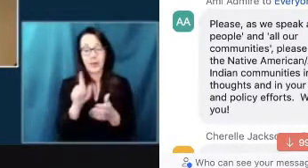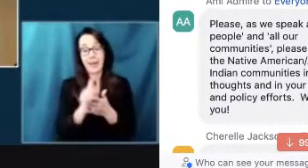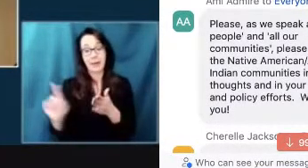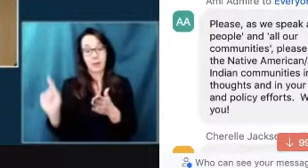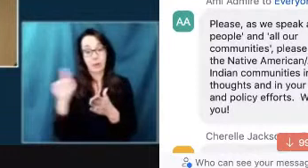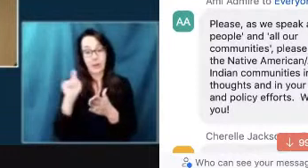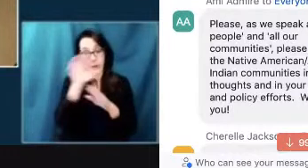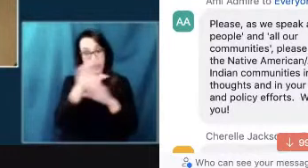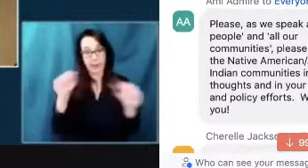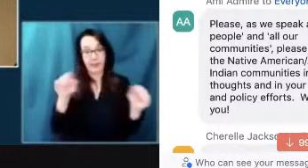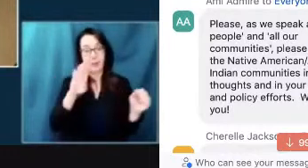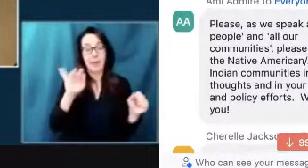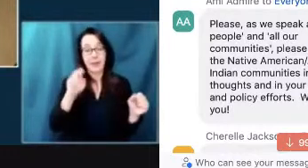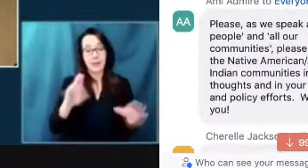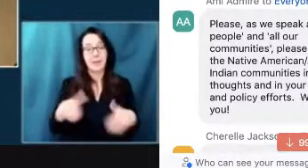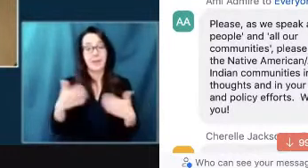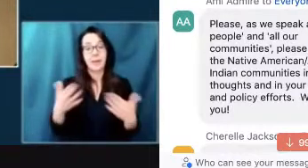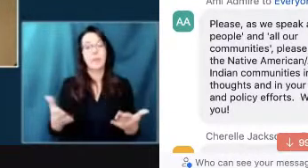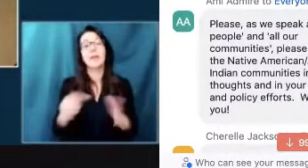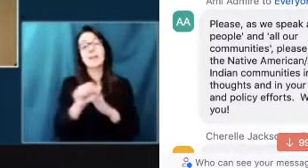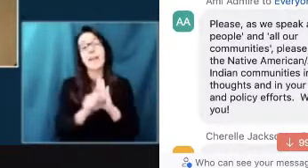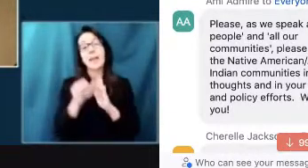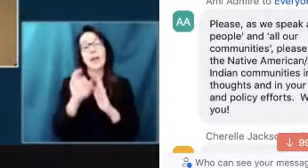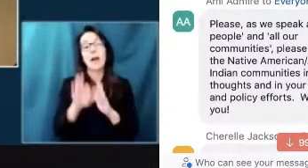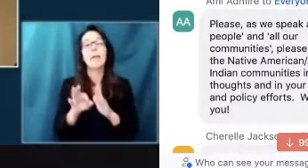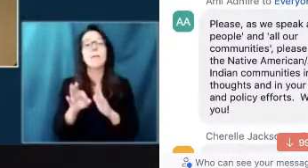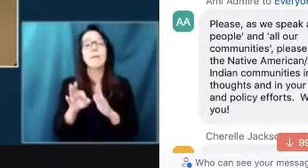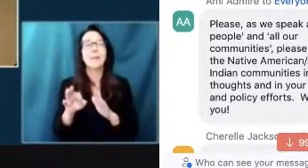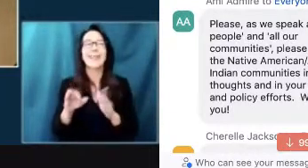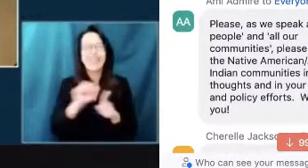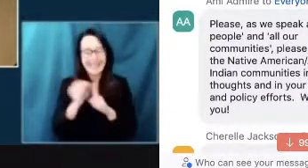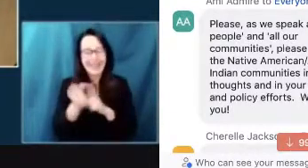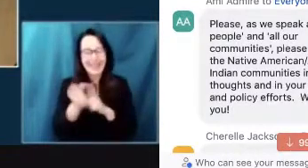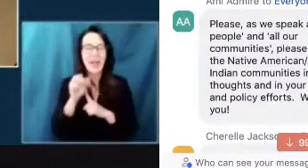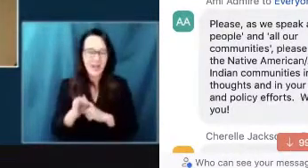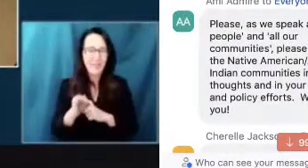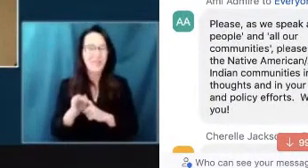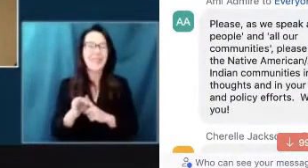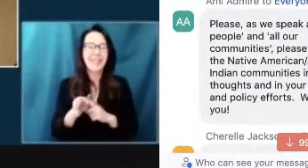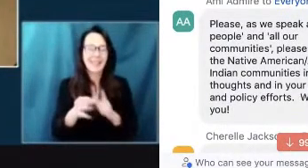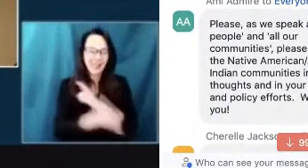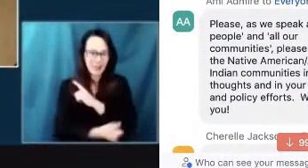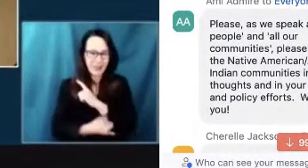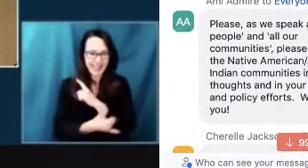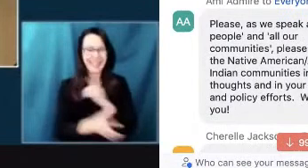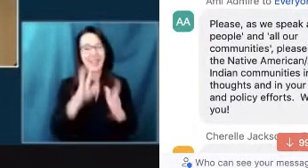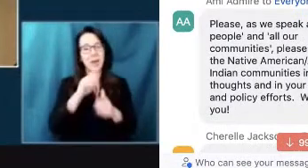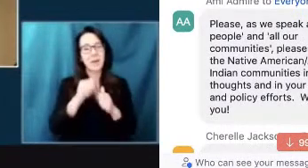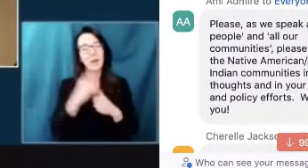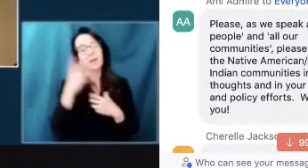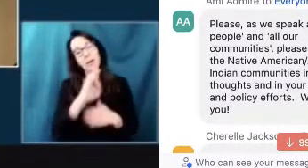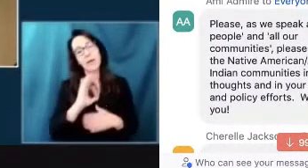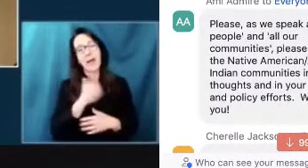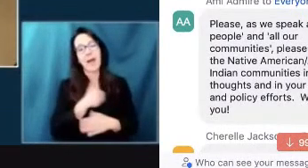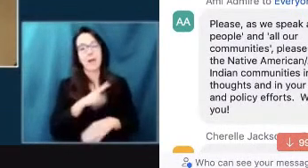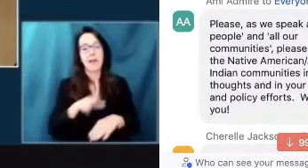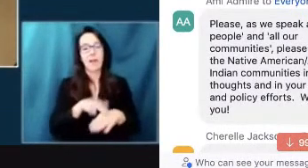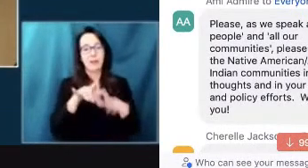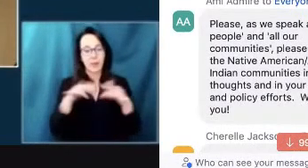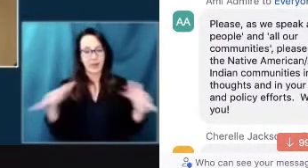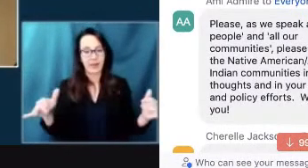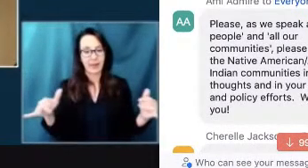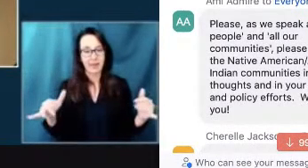Biden delivered the State of the Union and spoke of a more inclusive America and the beauty in our nation's diversity. As a woman of color with a